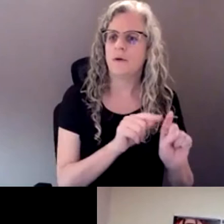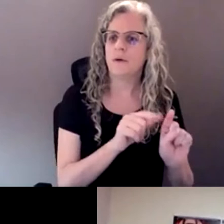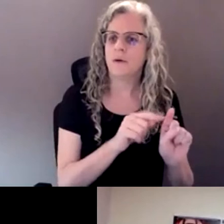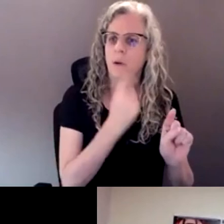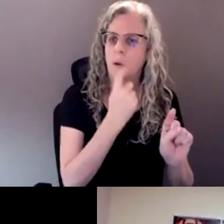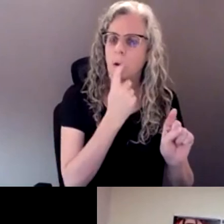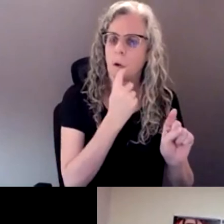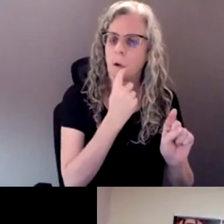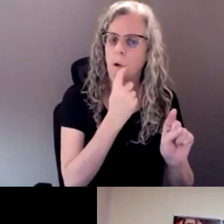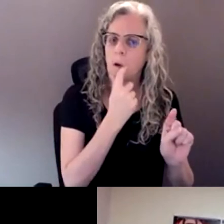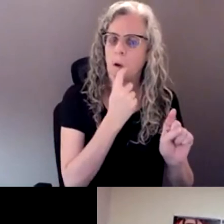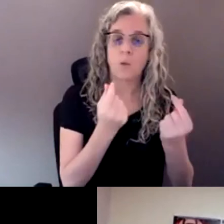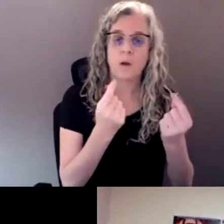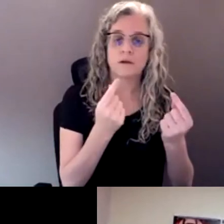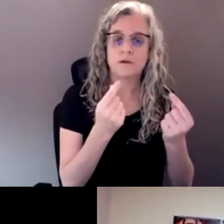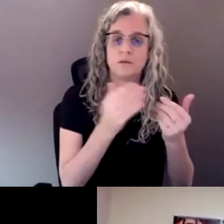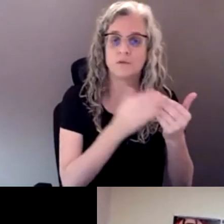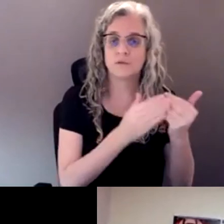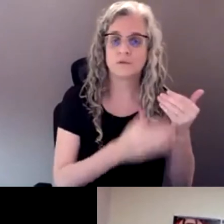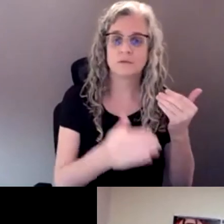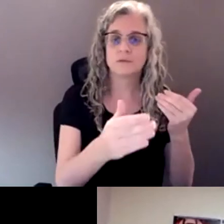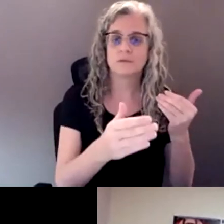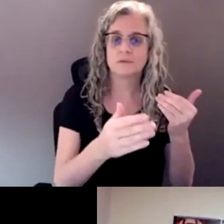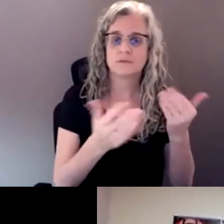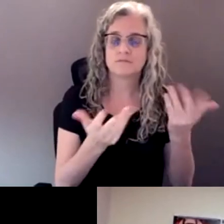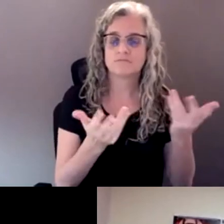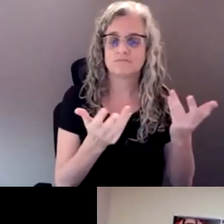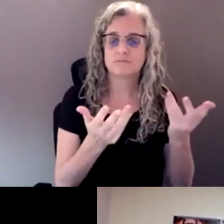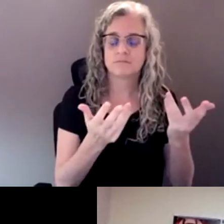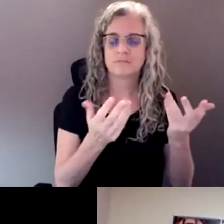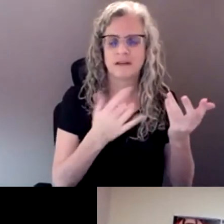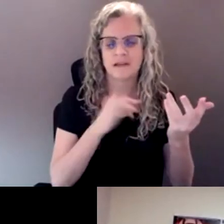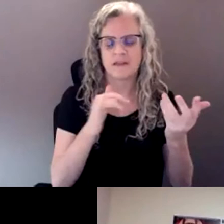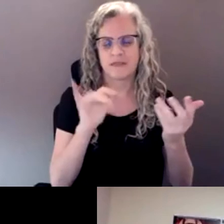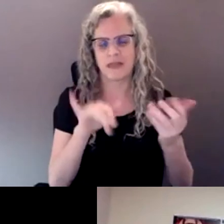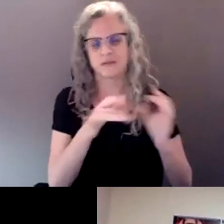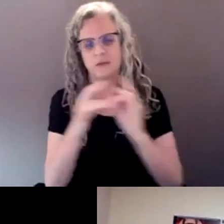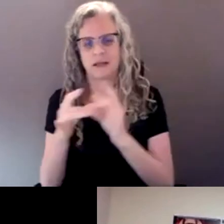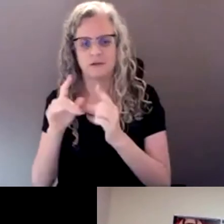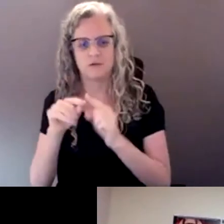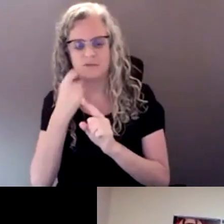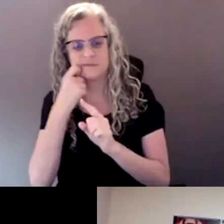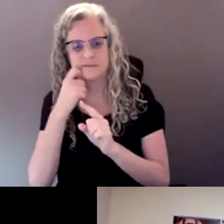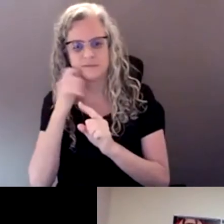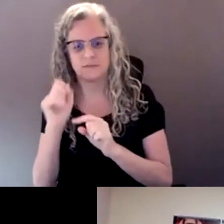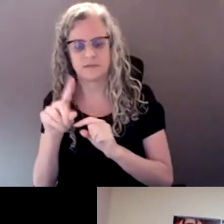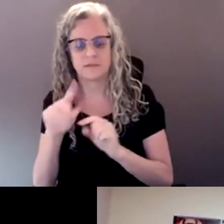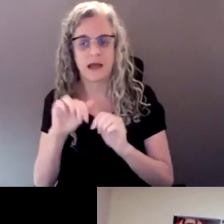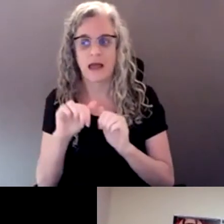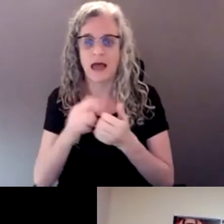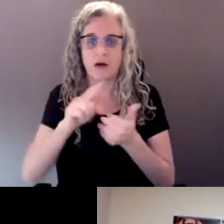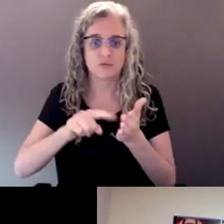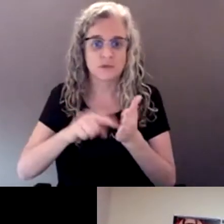what to do next and what how, which I think is related, how scholars, the public,